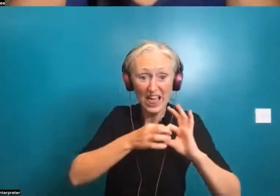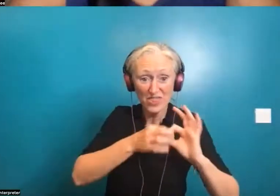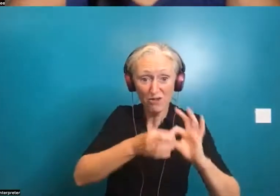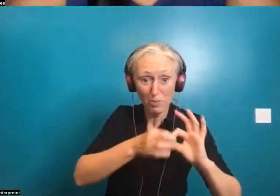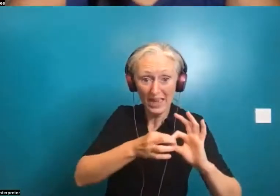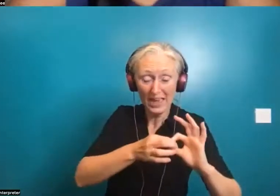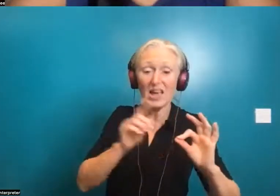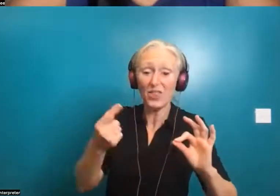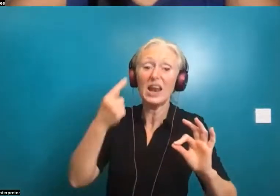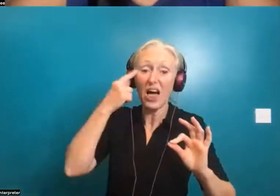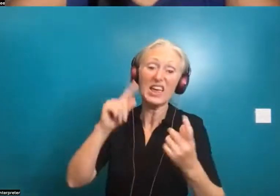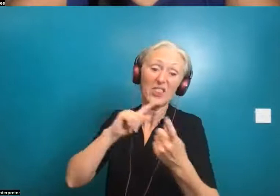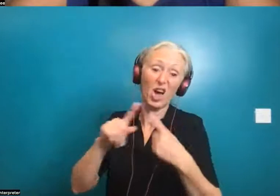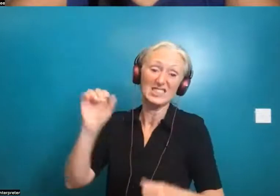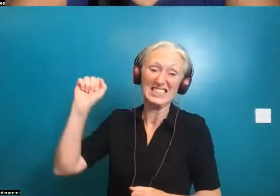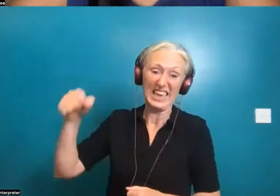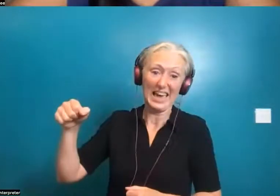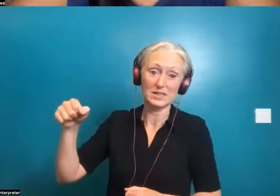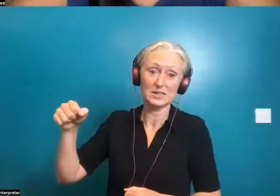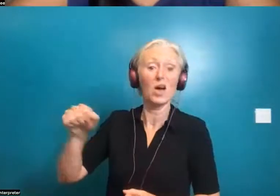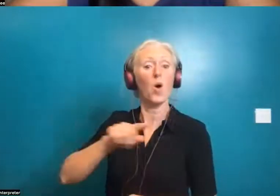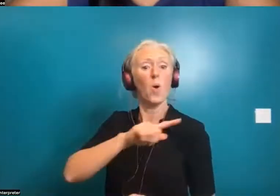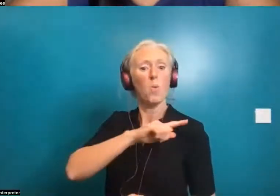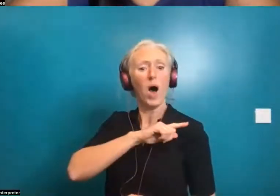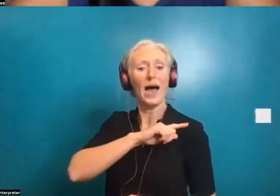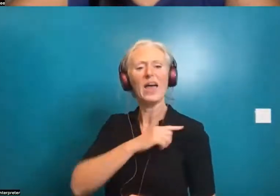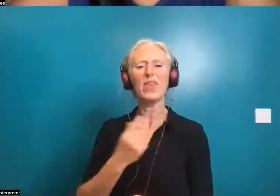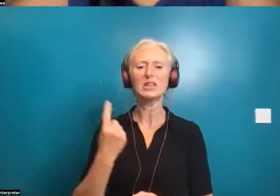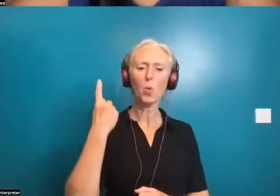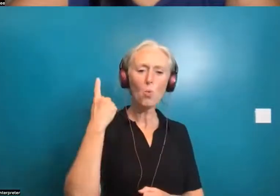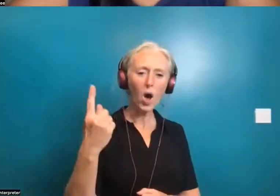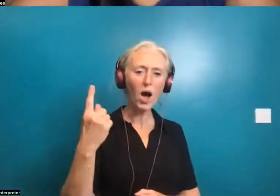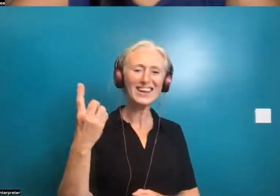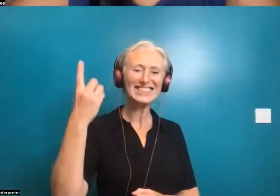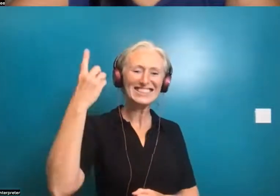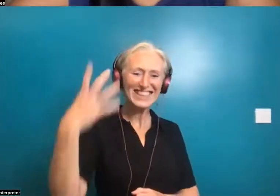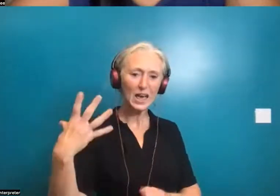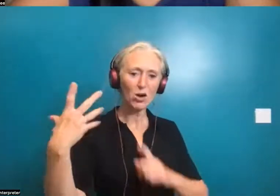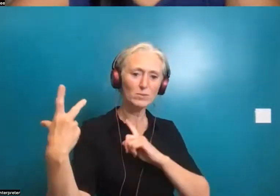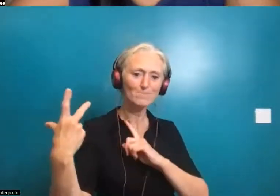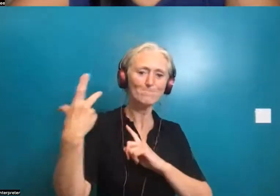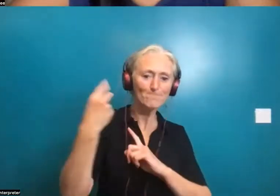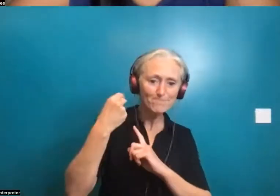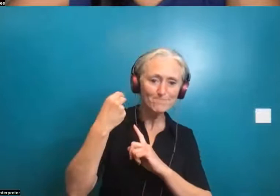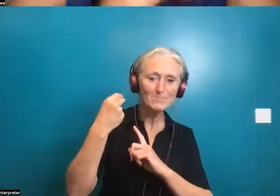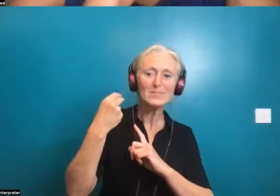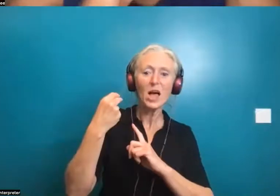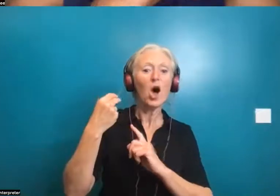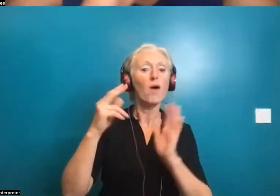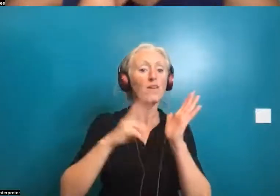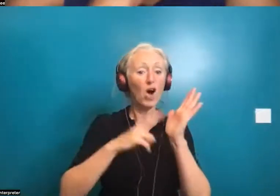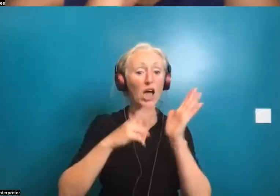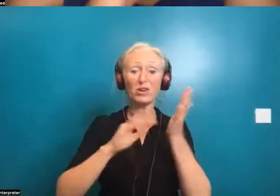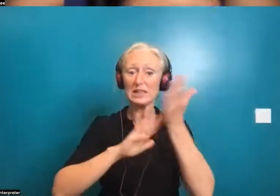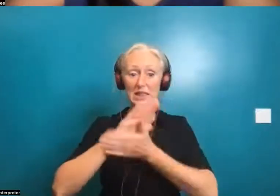that's because it's a single administration of a virus that then sits in your retina cells permanently.